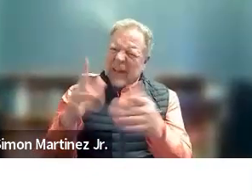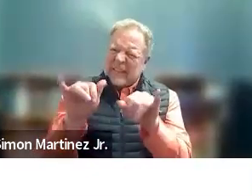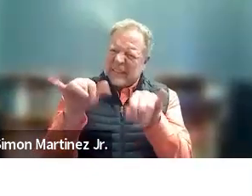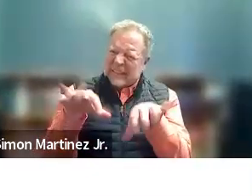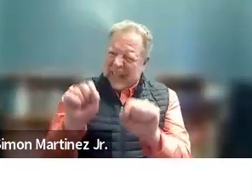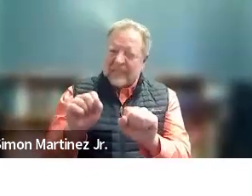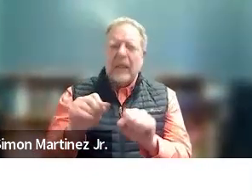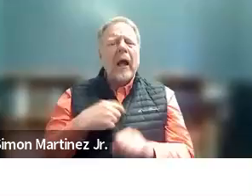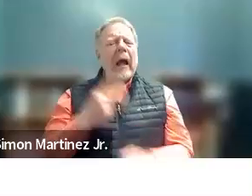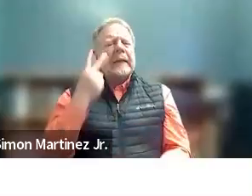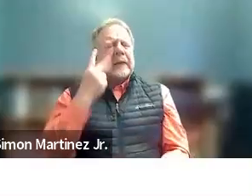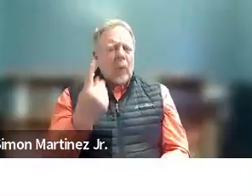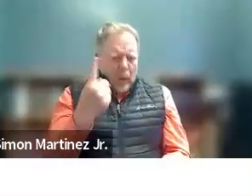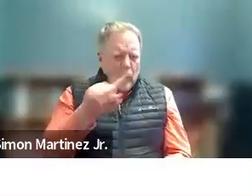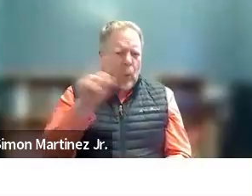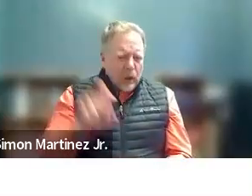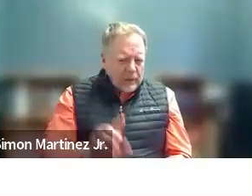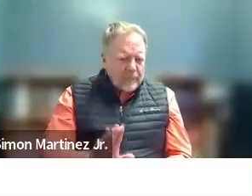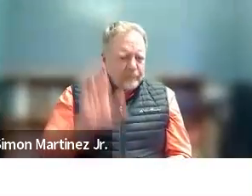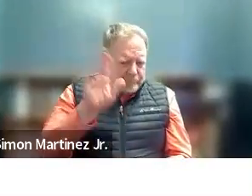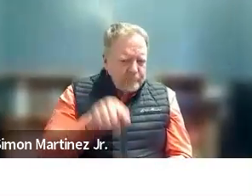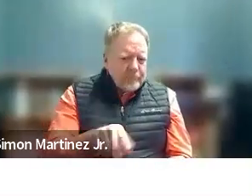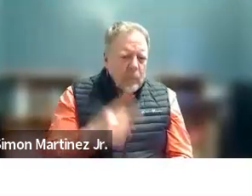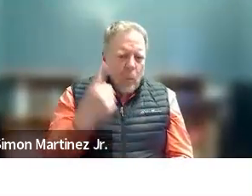I just see one question